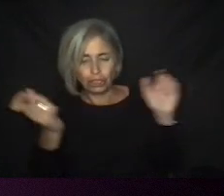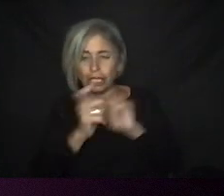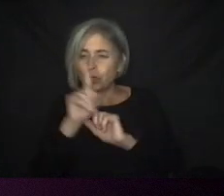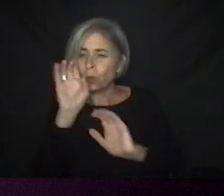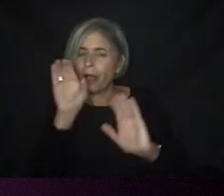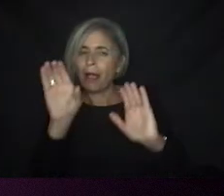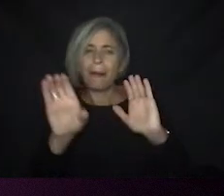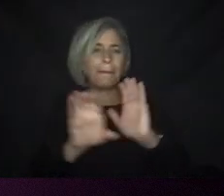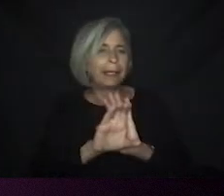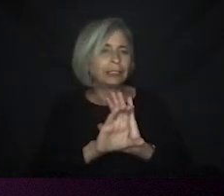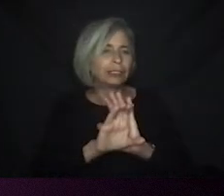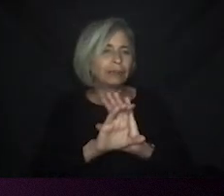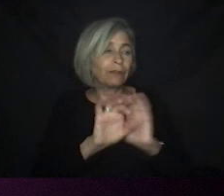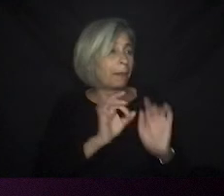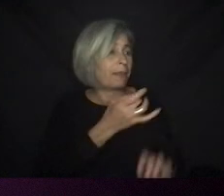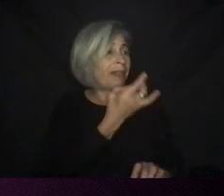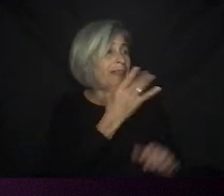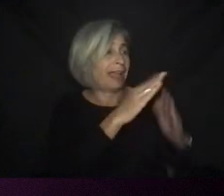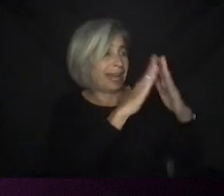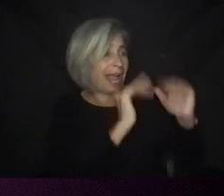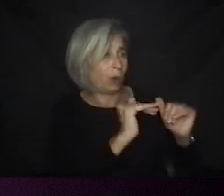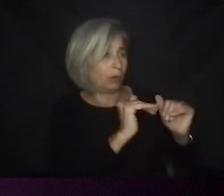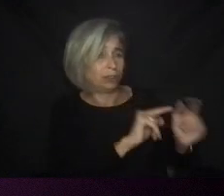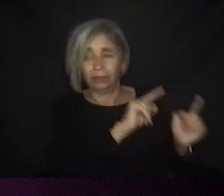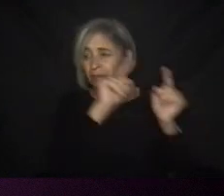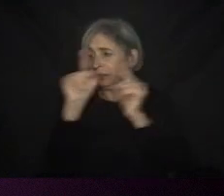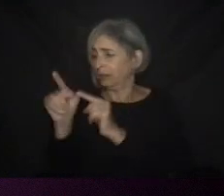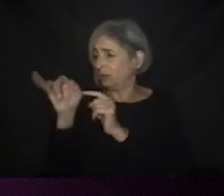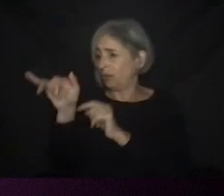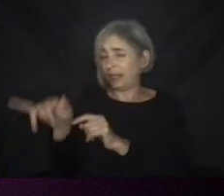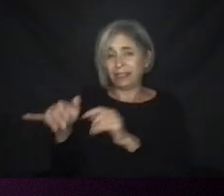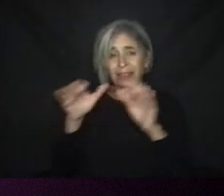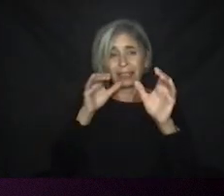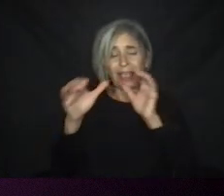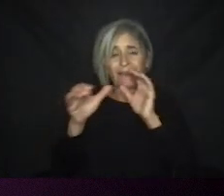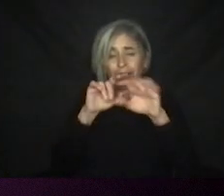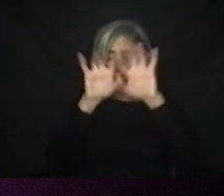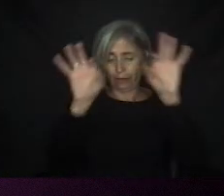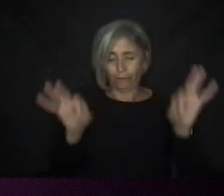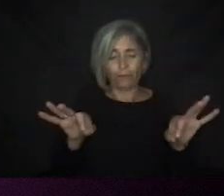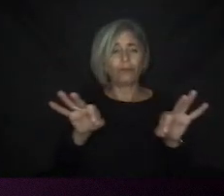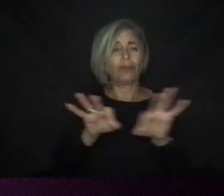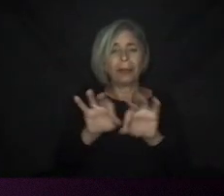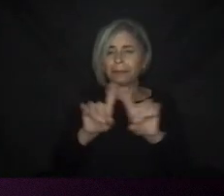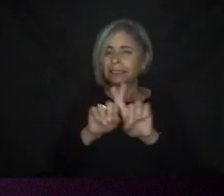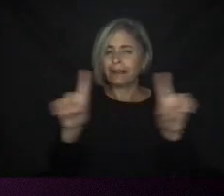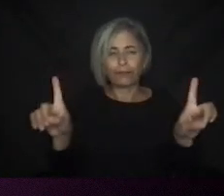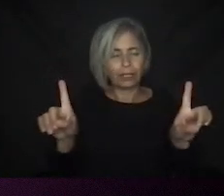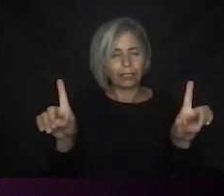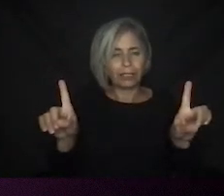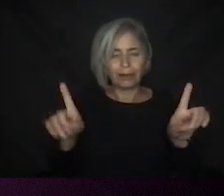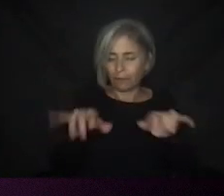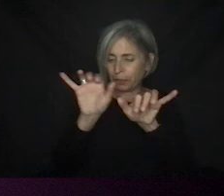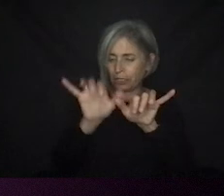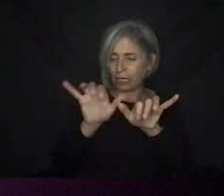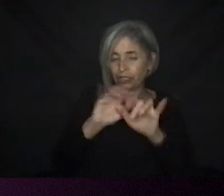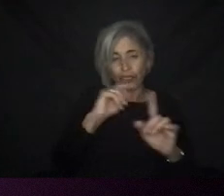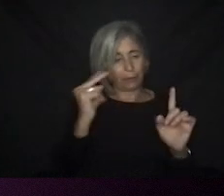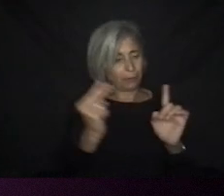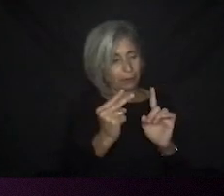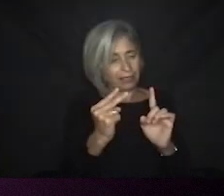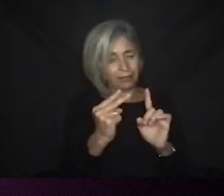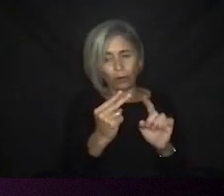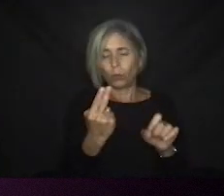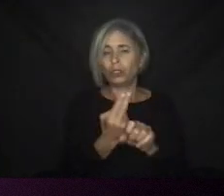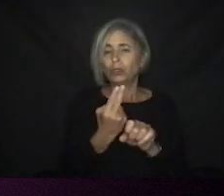picture from the lighthouse to something like this, the conversation is framed differently. From an engineering perspective,